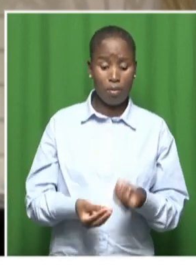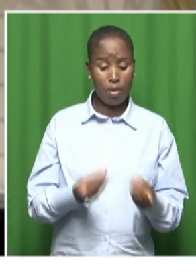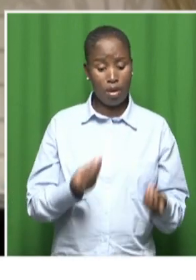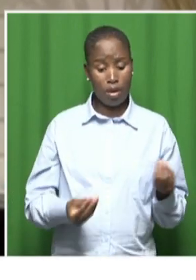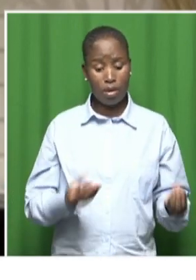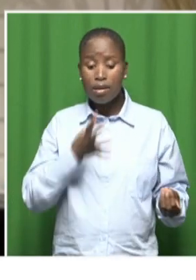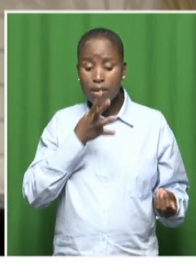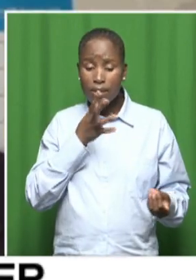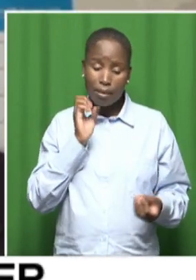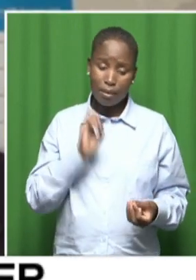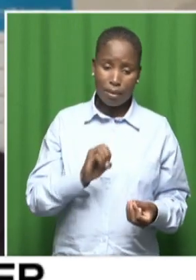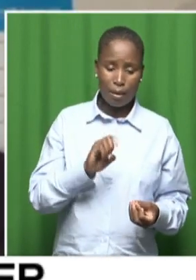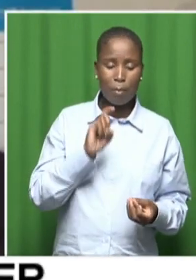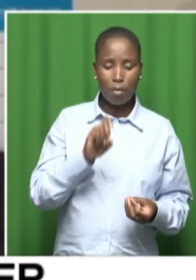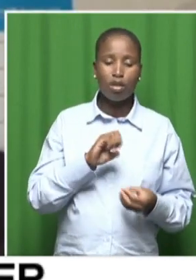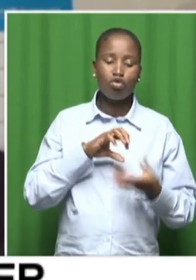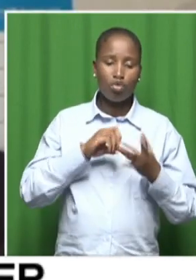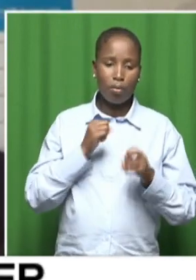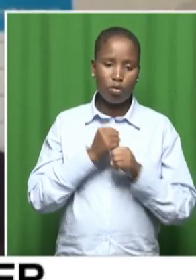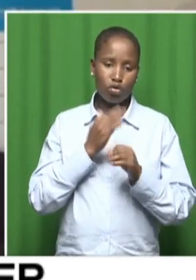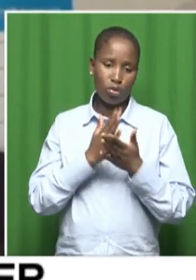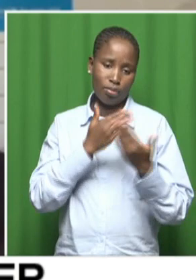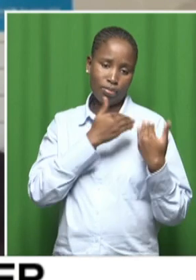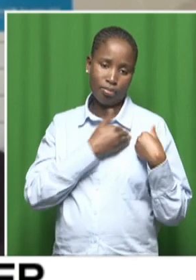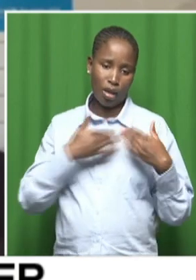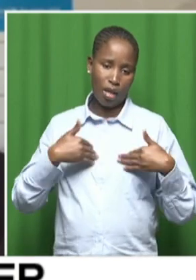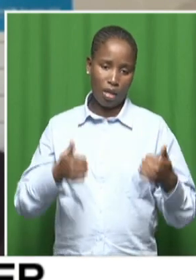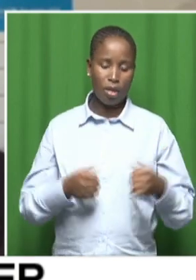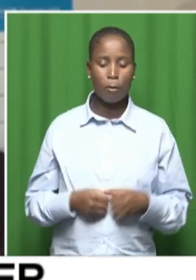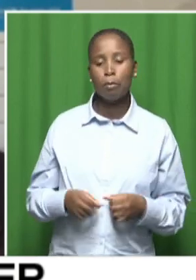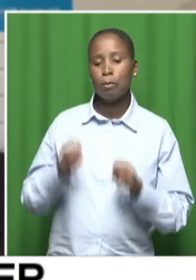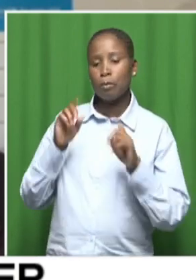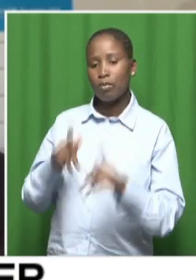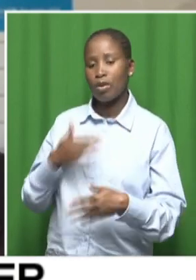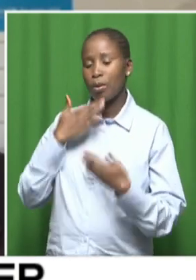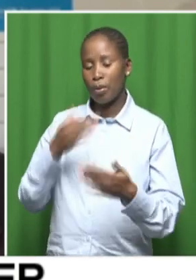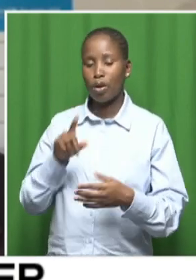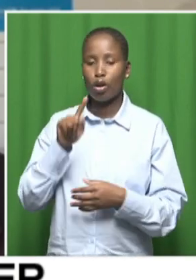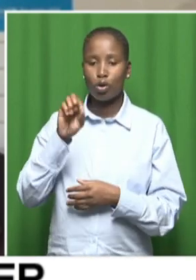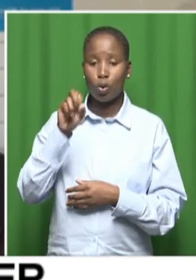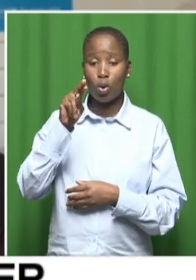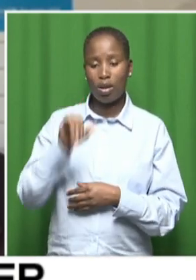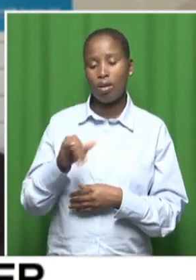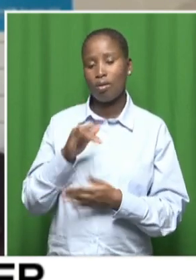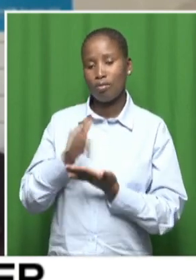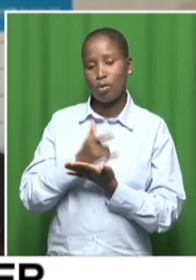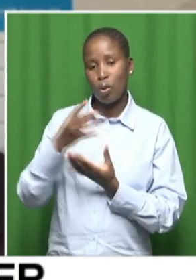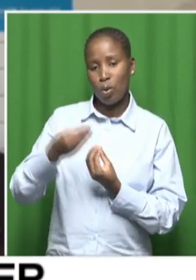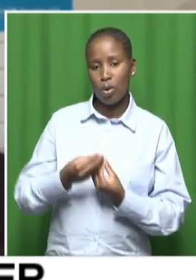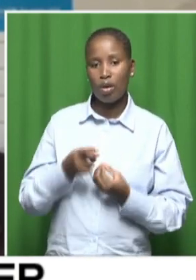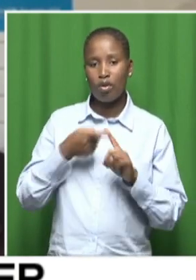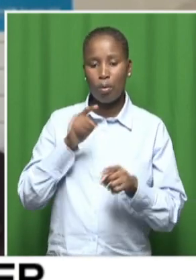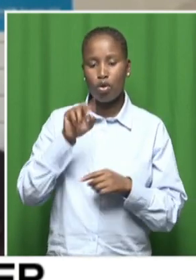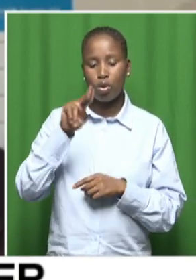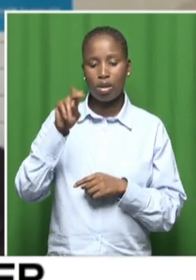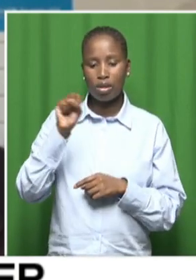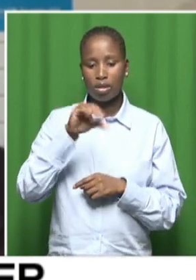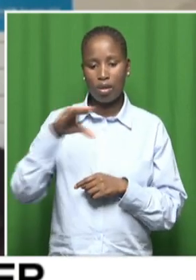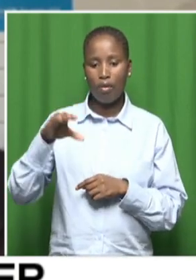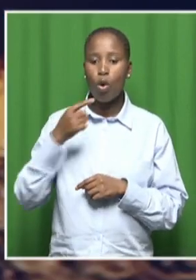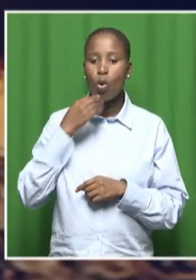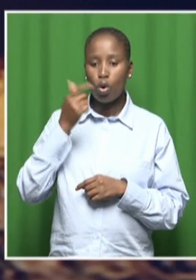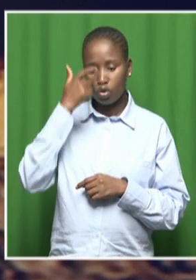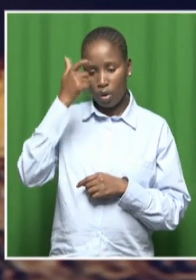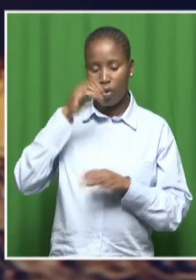lives. All right, Toby, let's leave it there. Thanks so much for talking to us here on the program. That, of course, was UNICEF South Africa's Chief of Communications, Toby